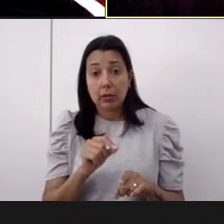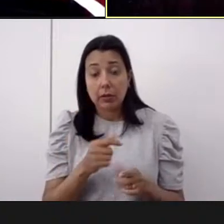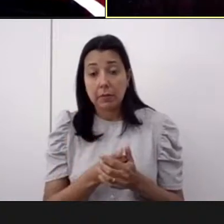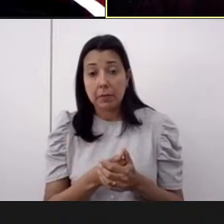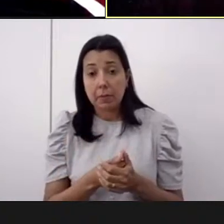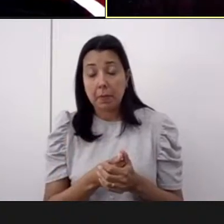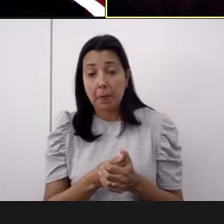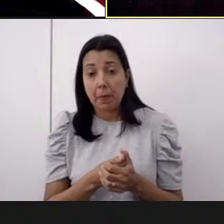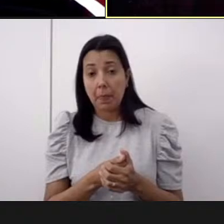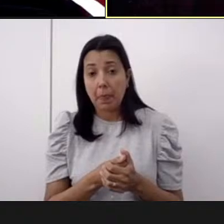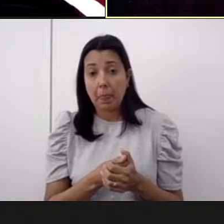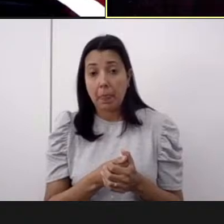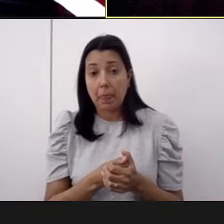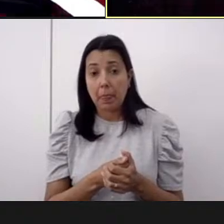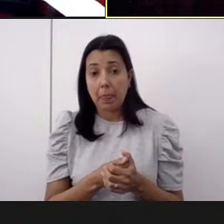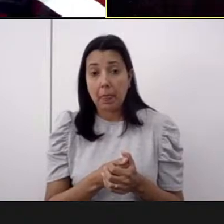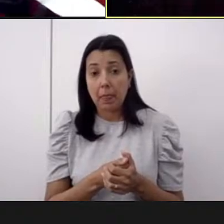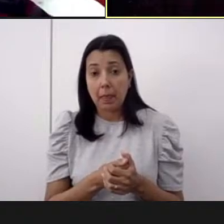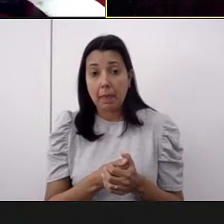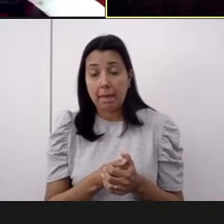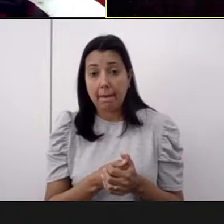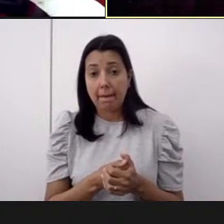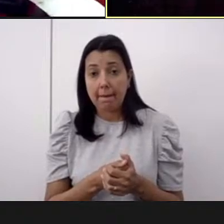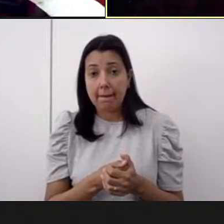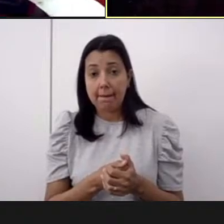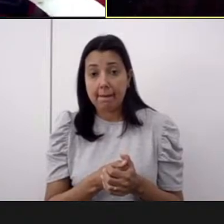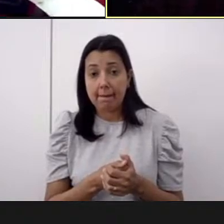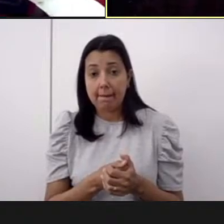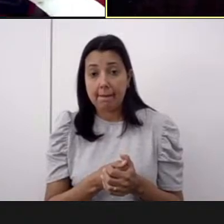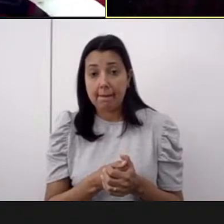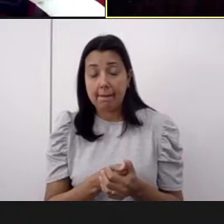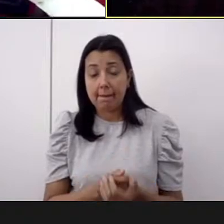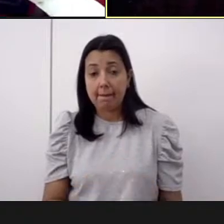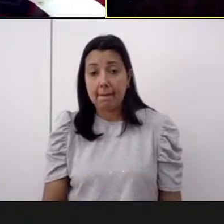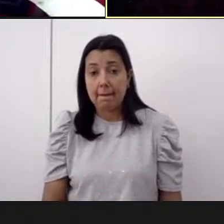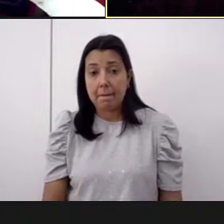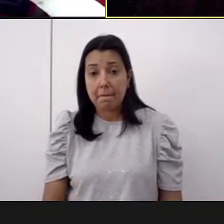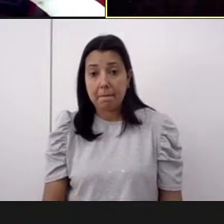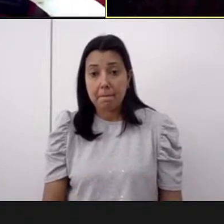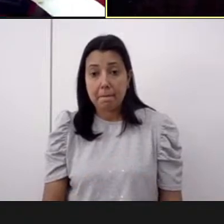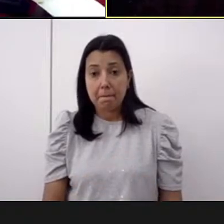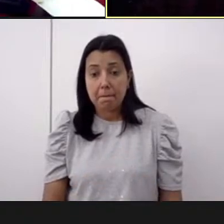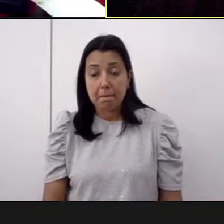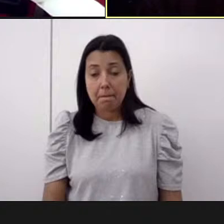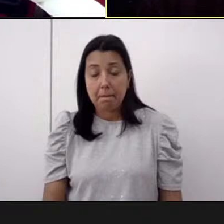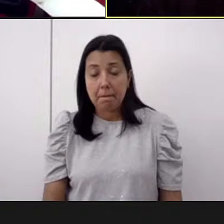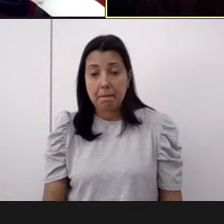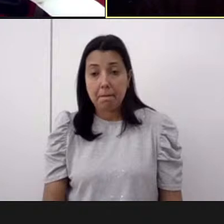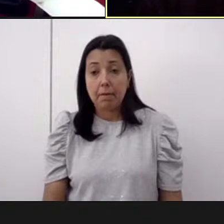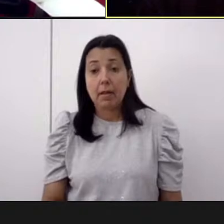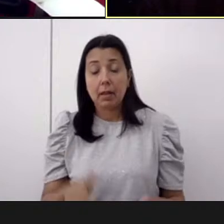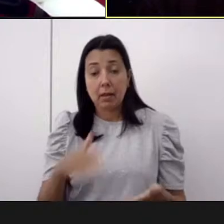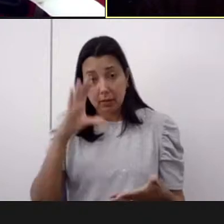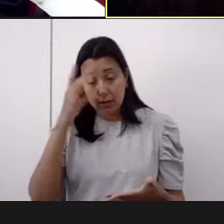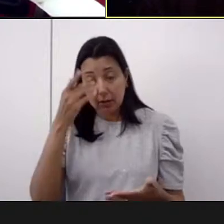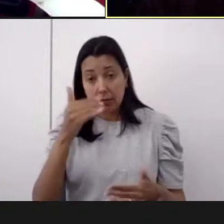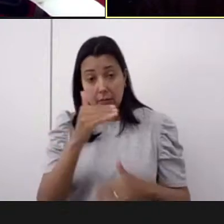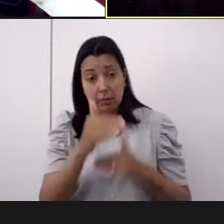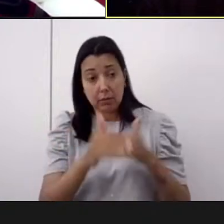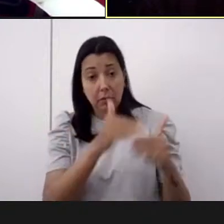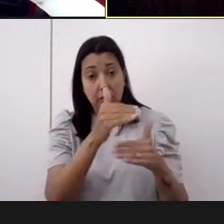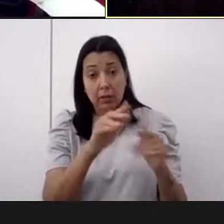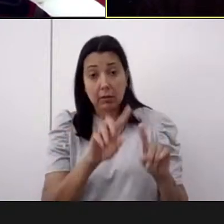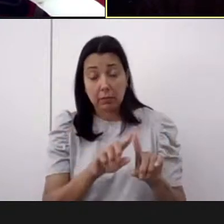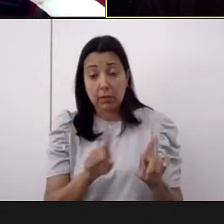not only to influence the decisional process, but also to change the political process